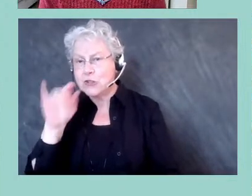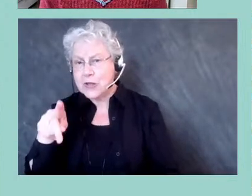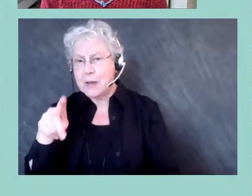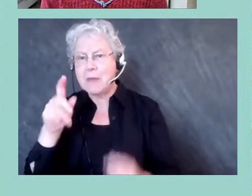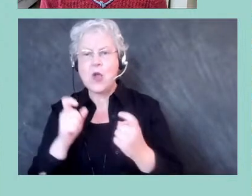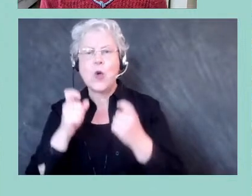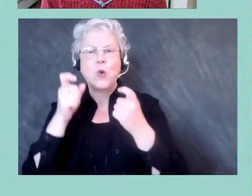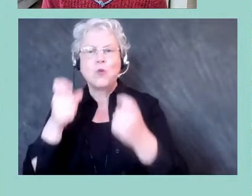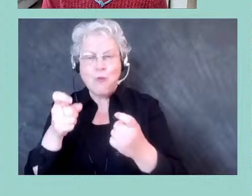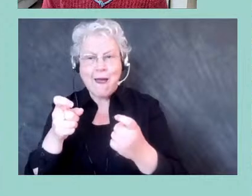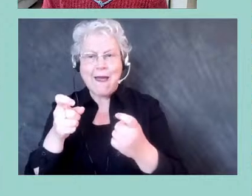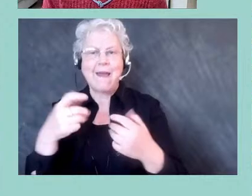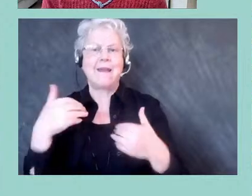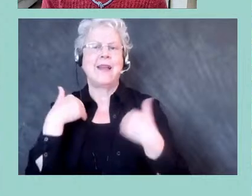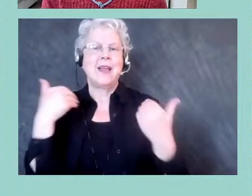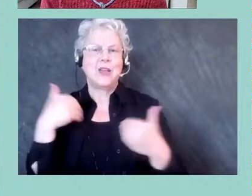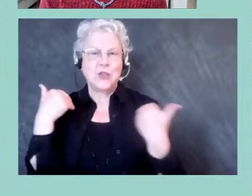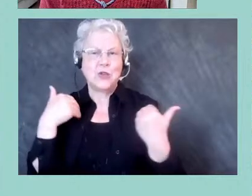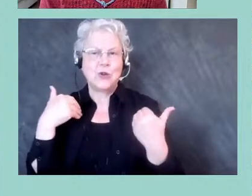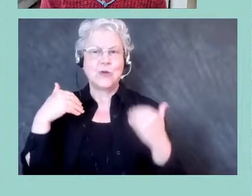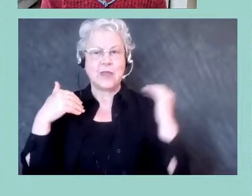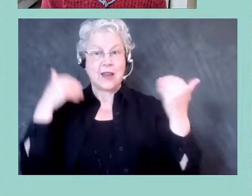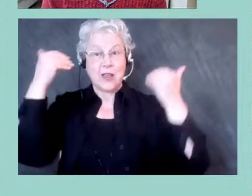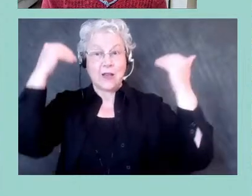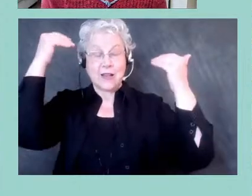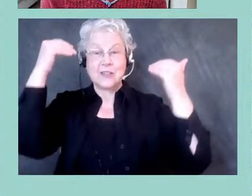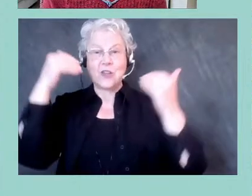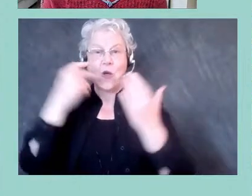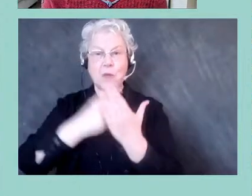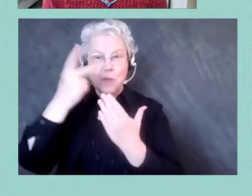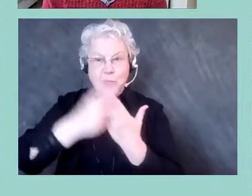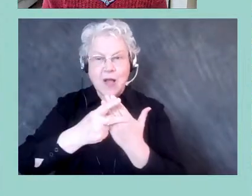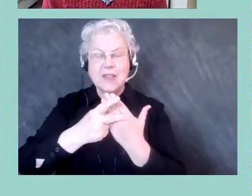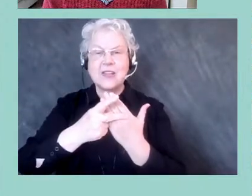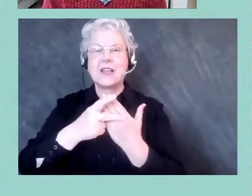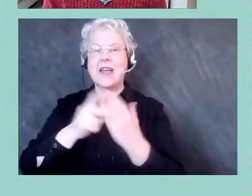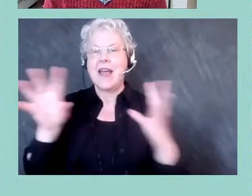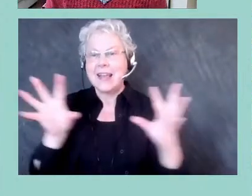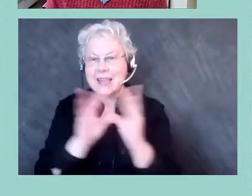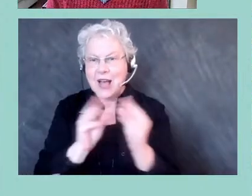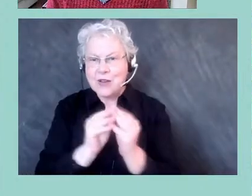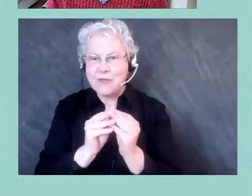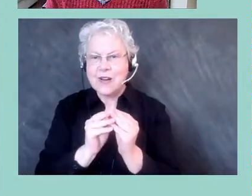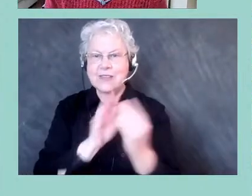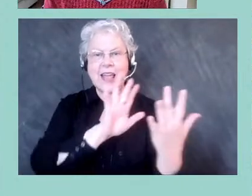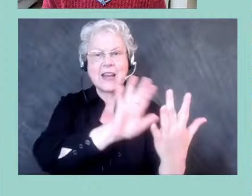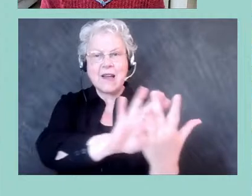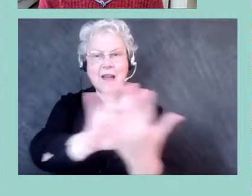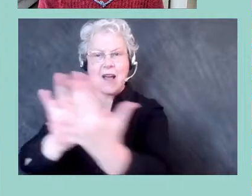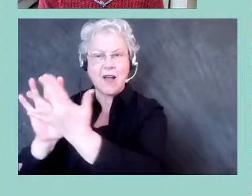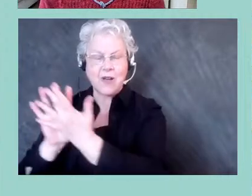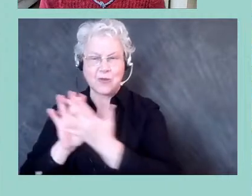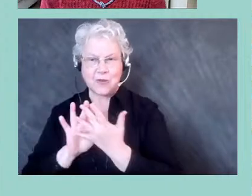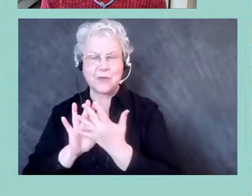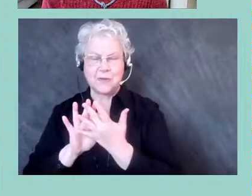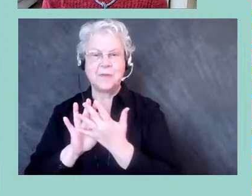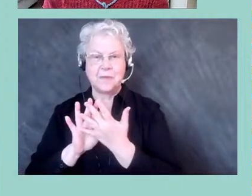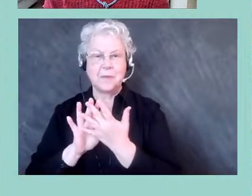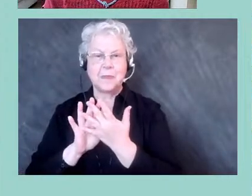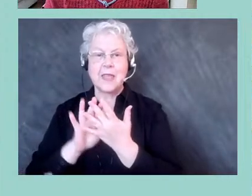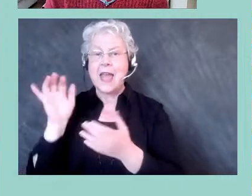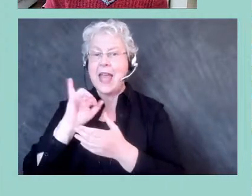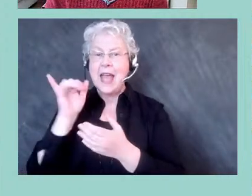projects, conferences, and outreach, and contributed to the Blue Boat scholarships that made GA